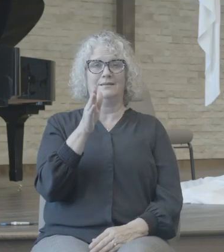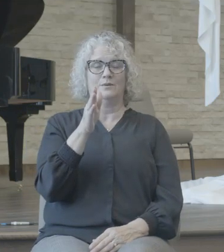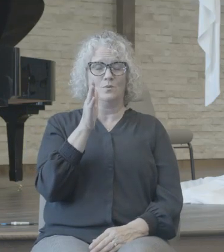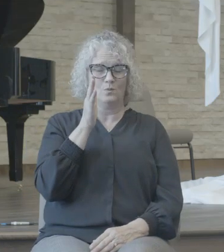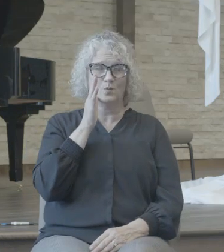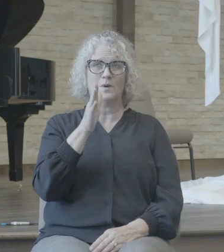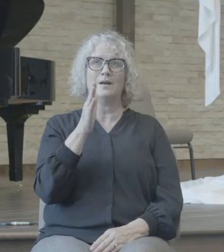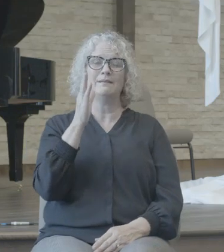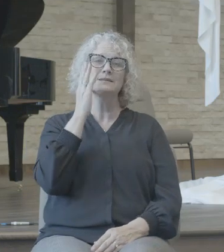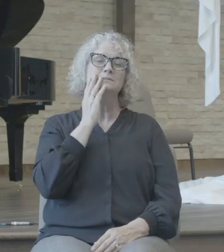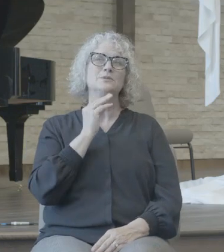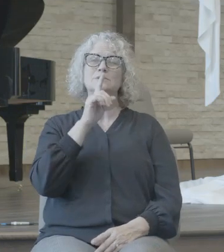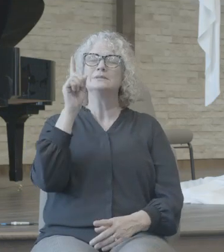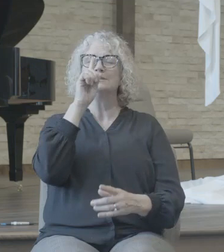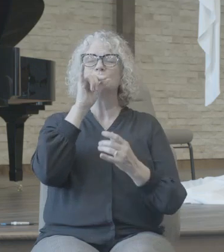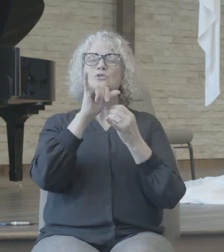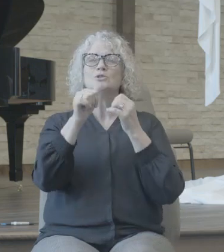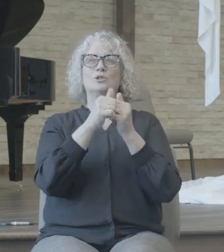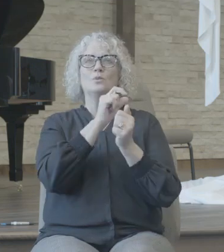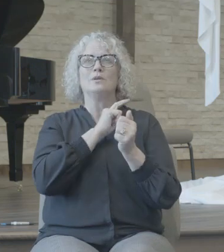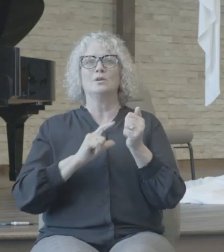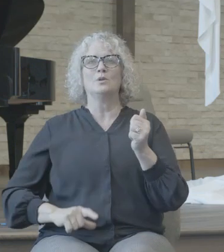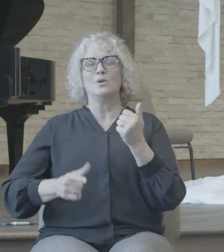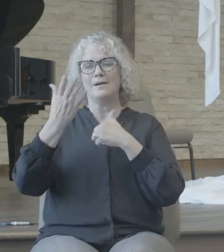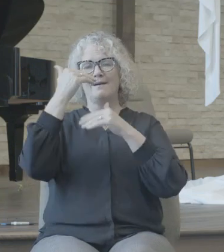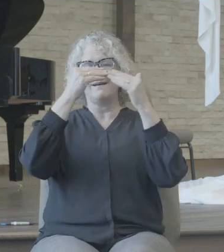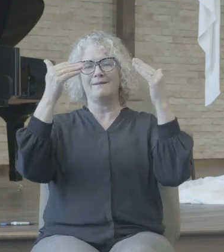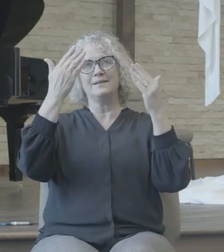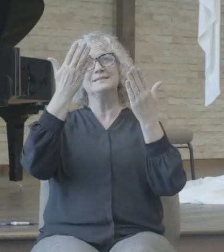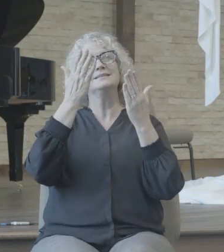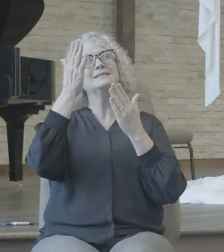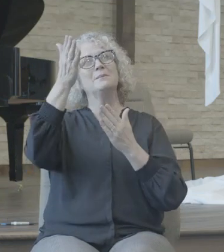Lord someday in heaven. And that's guaranteed.